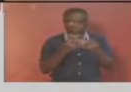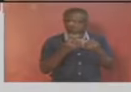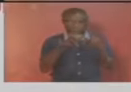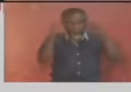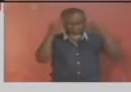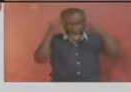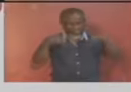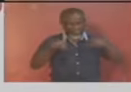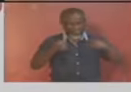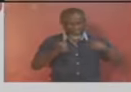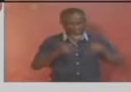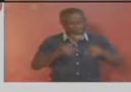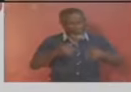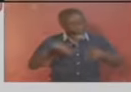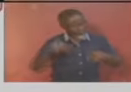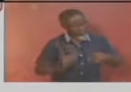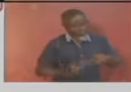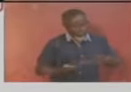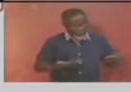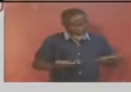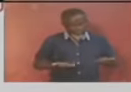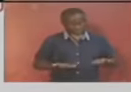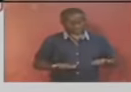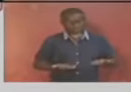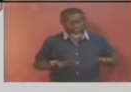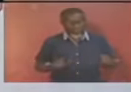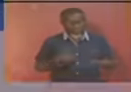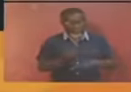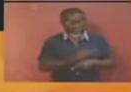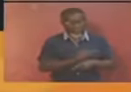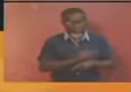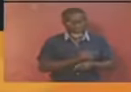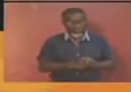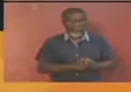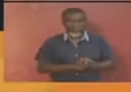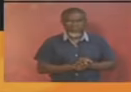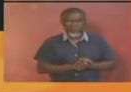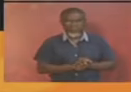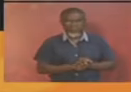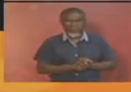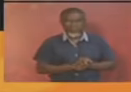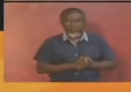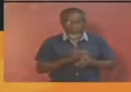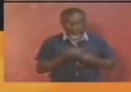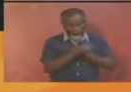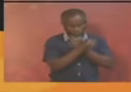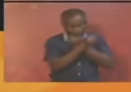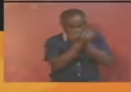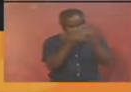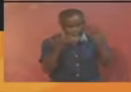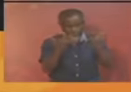to be part of this press conference to give the regional update. Next slide.